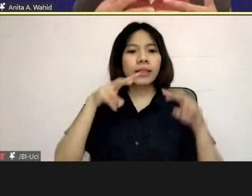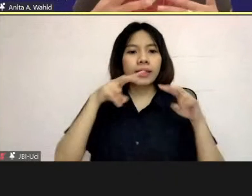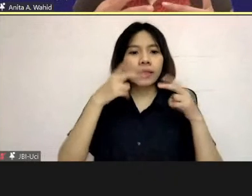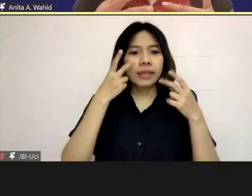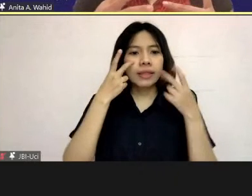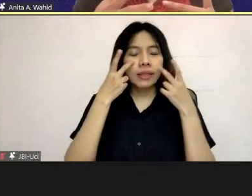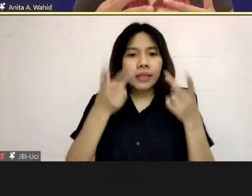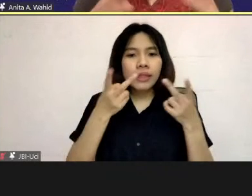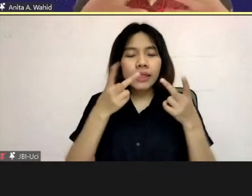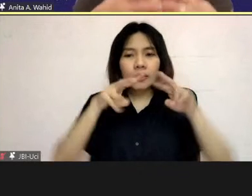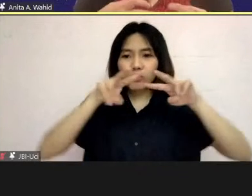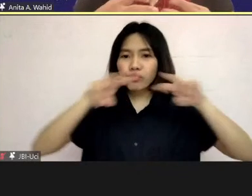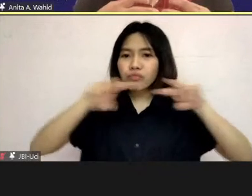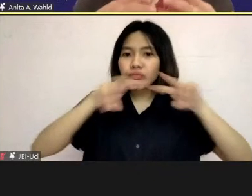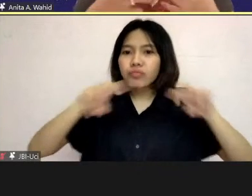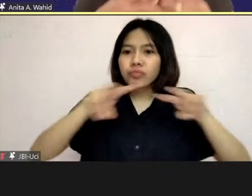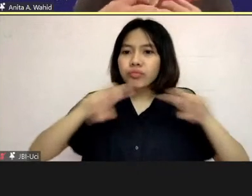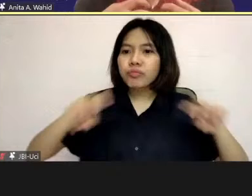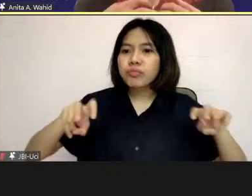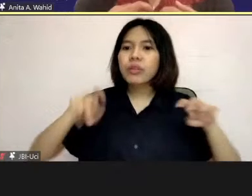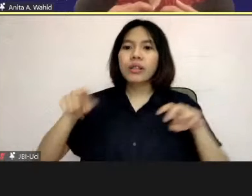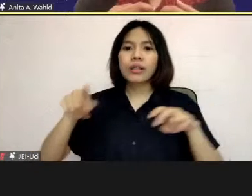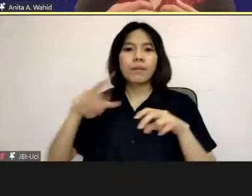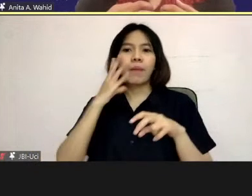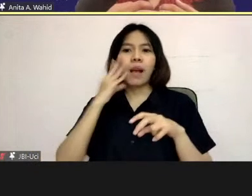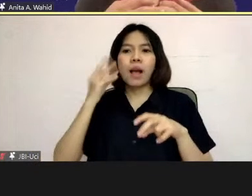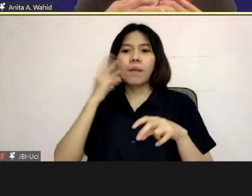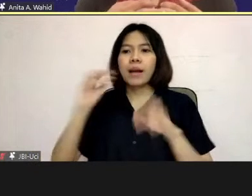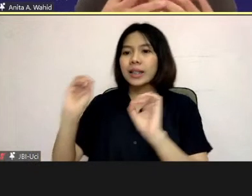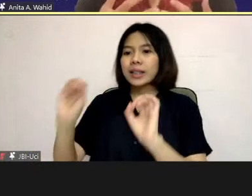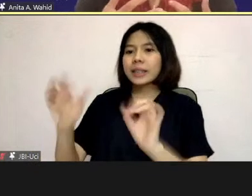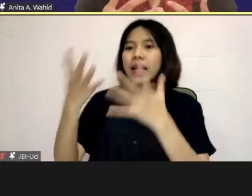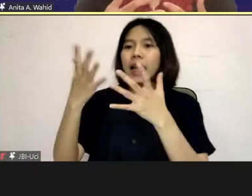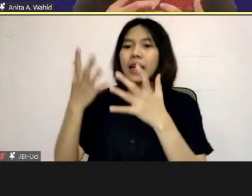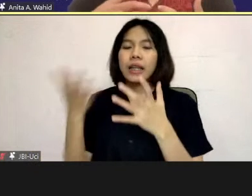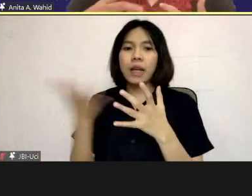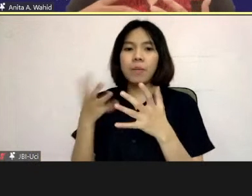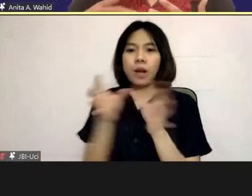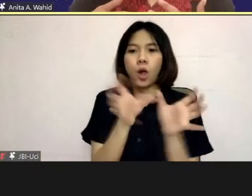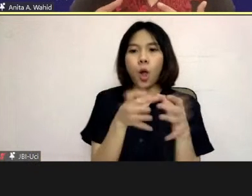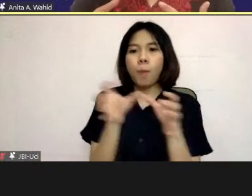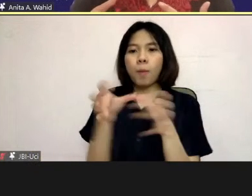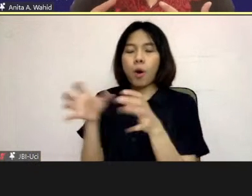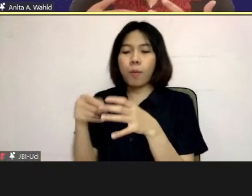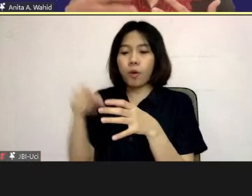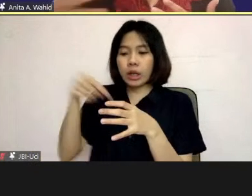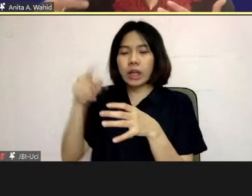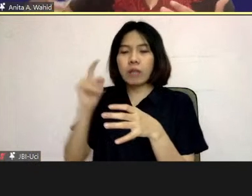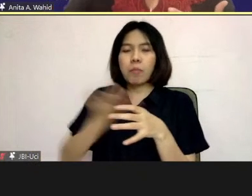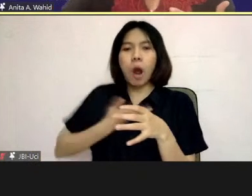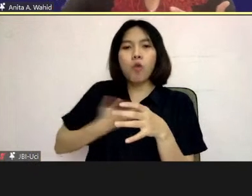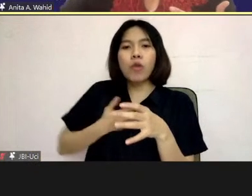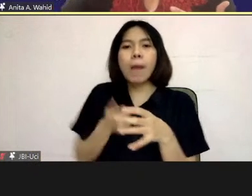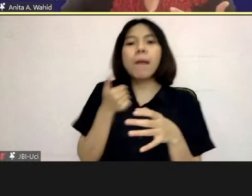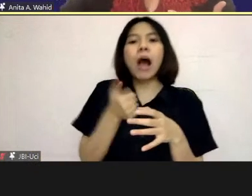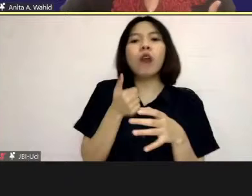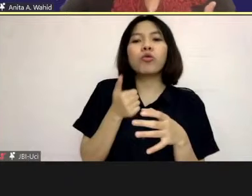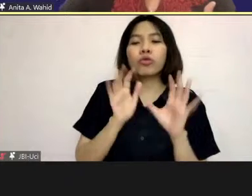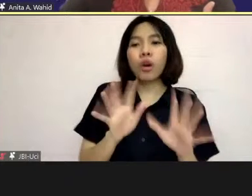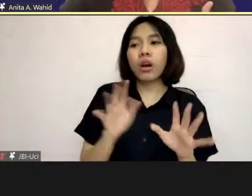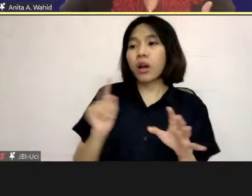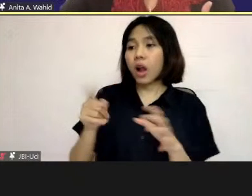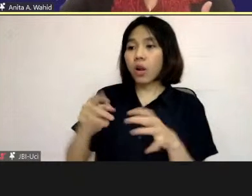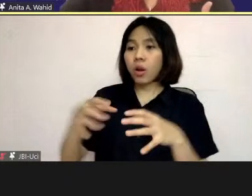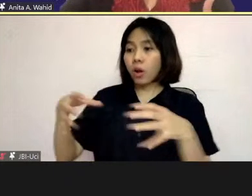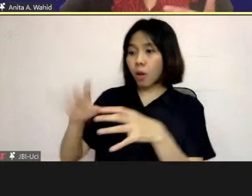a very direct glasses or binocular if they're coming from something that positive, and then what is